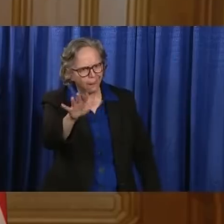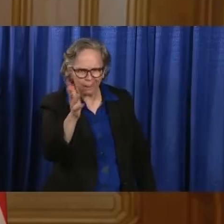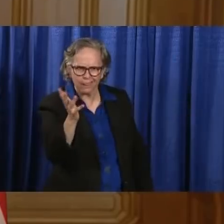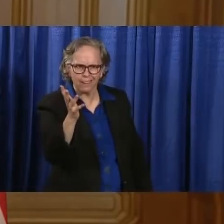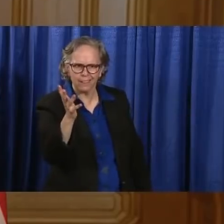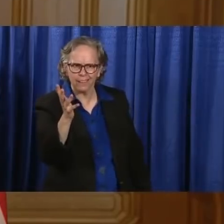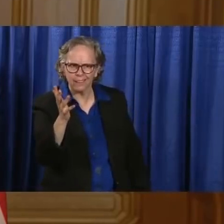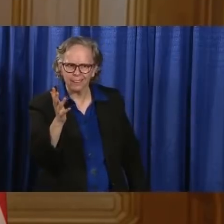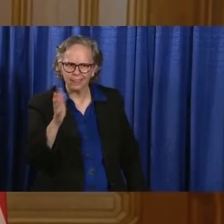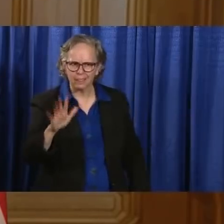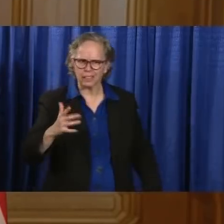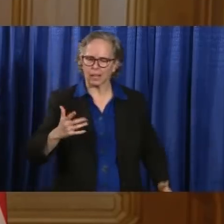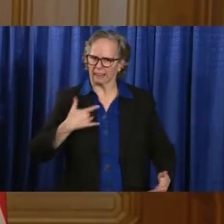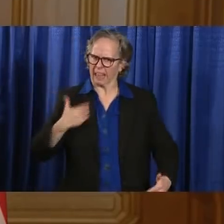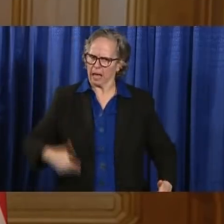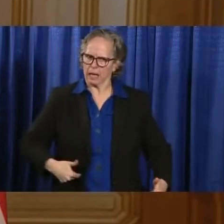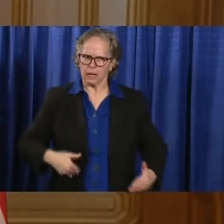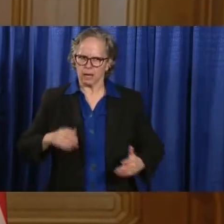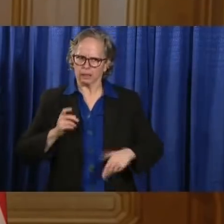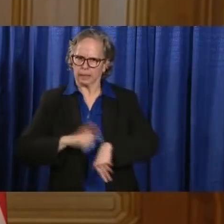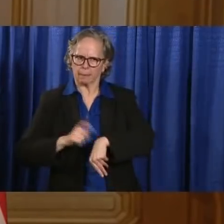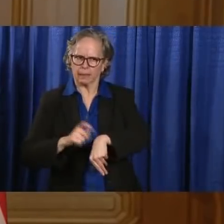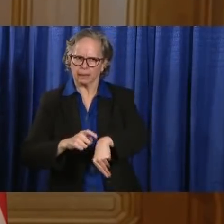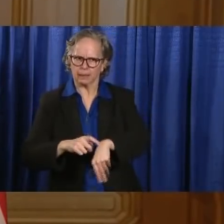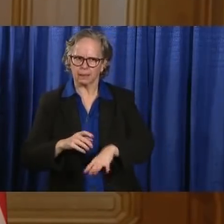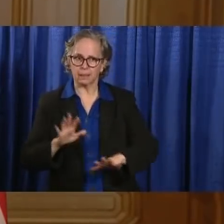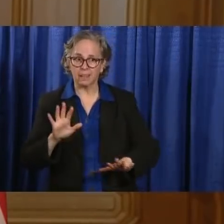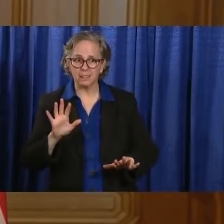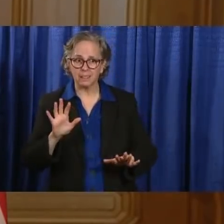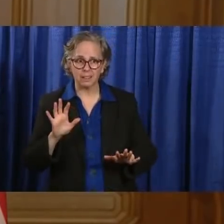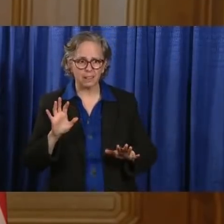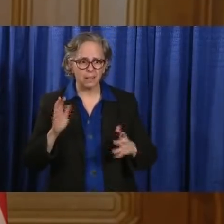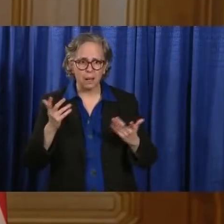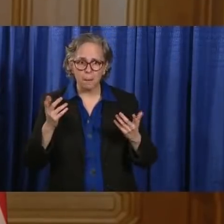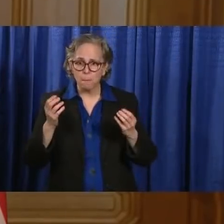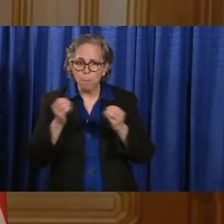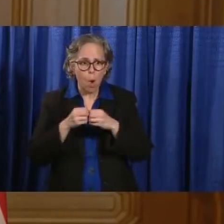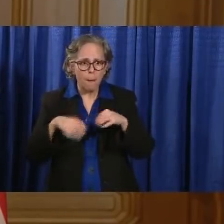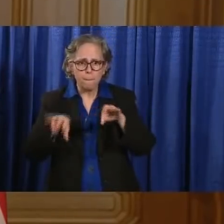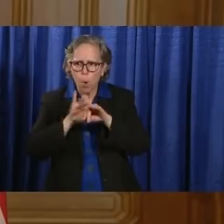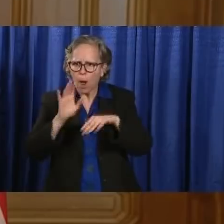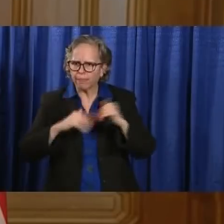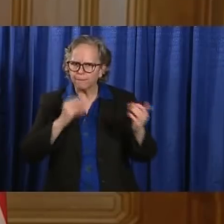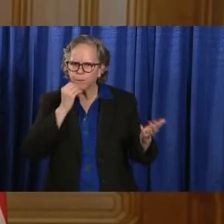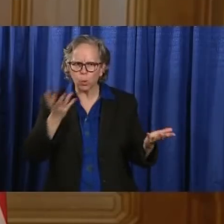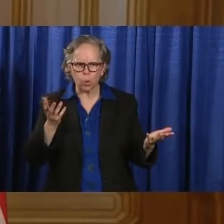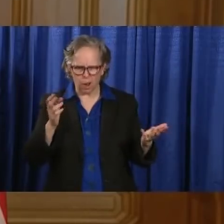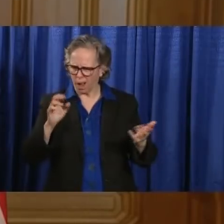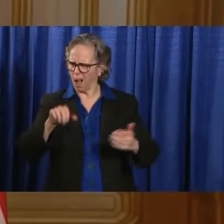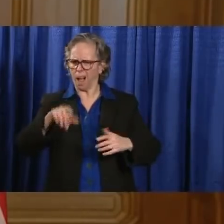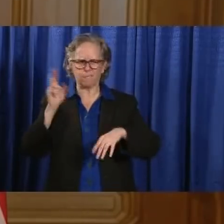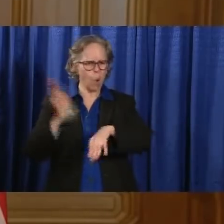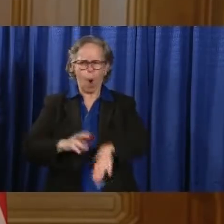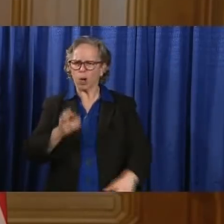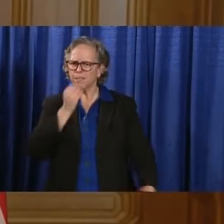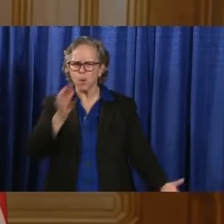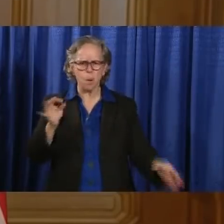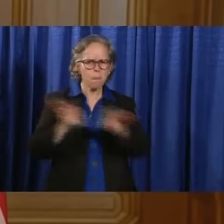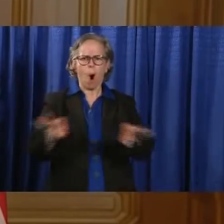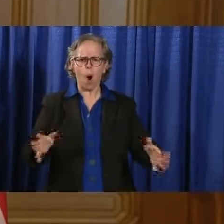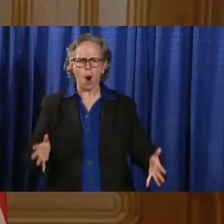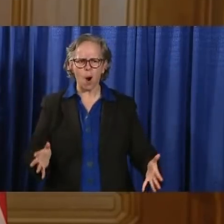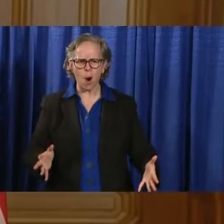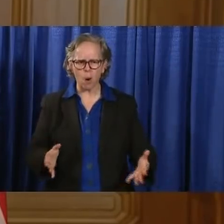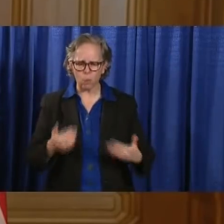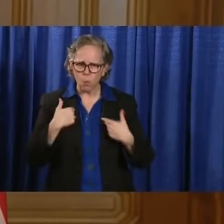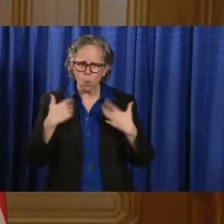of urgency. Look, we get it. There's nothing more important than food, and we want to make sure that